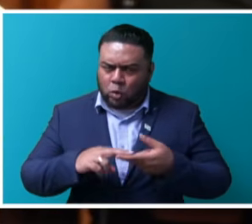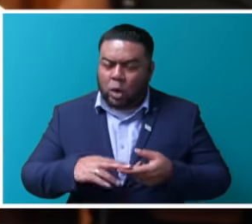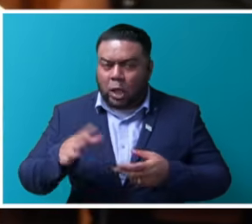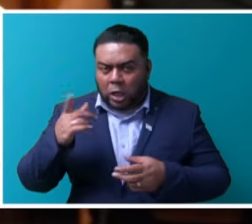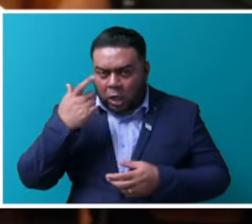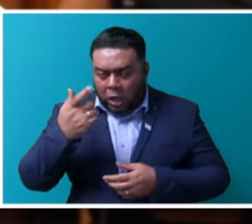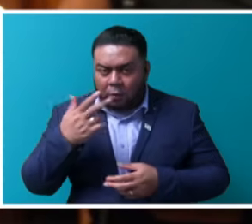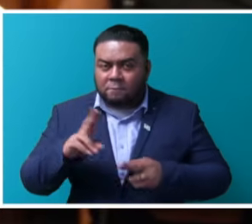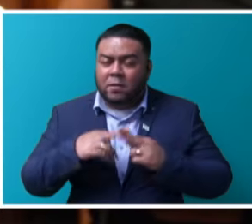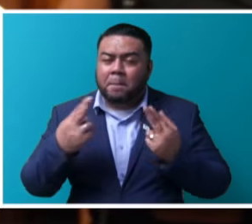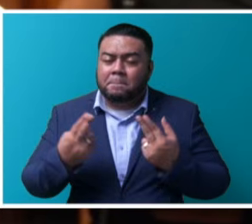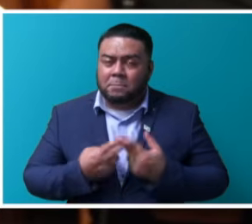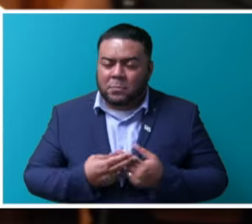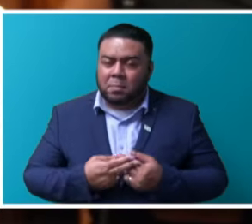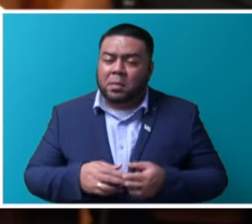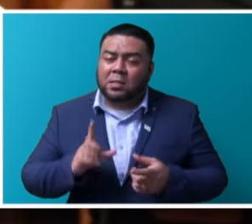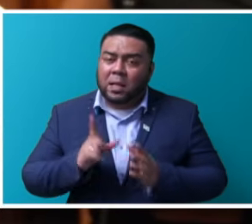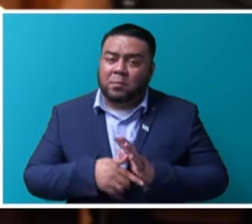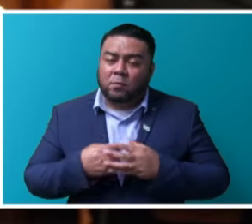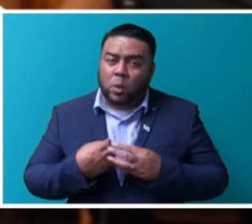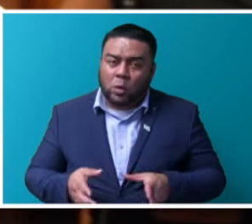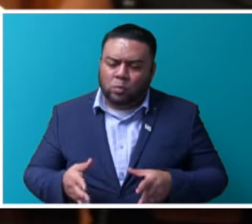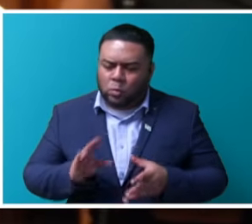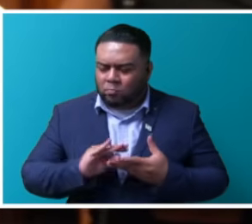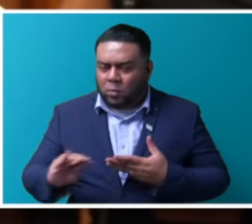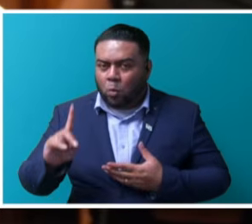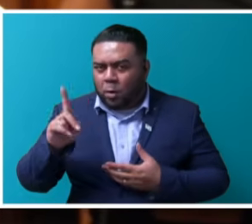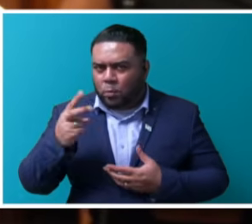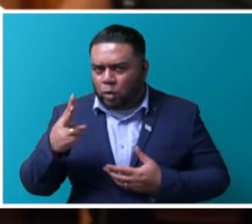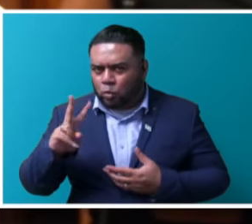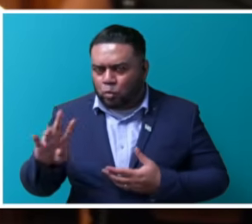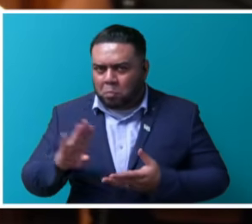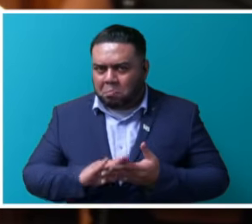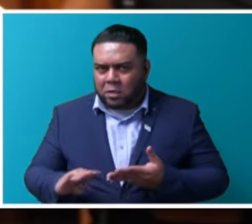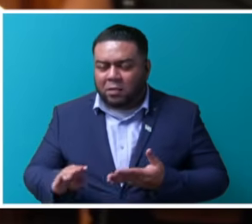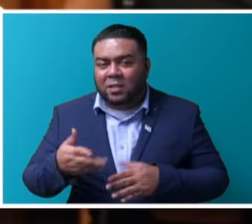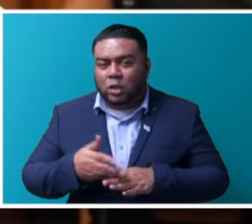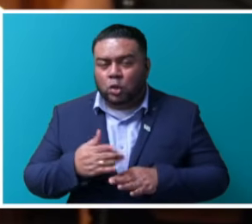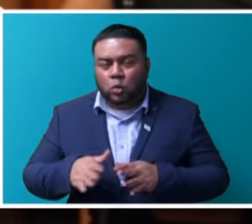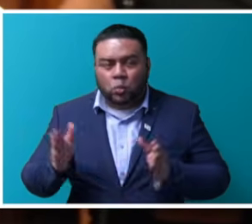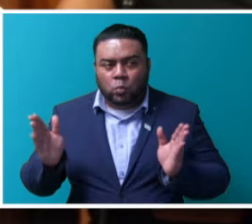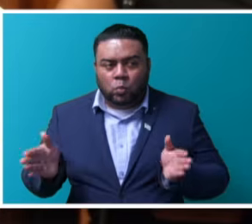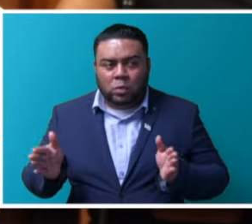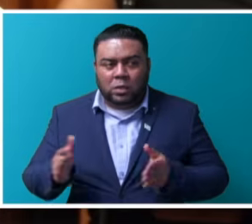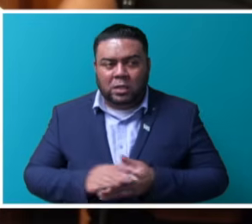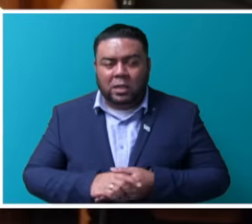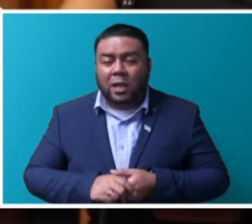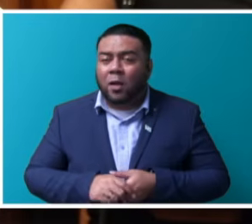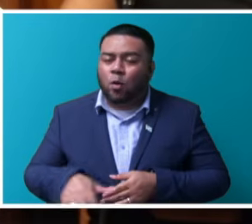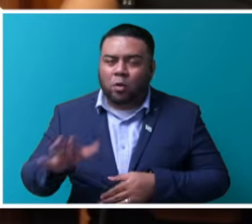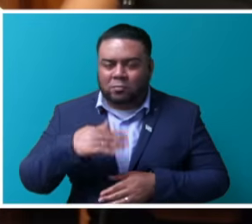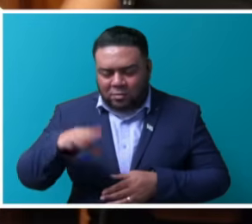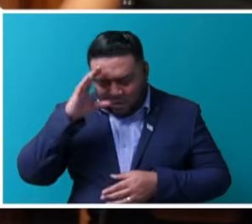provided to families during times of loss, we are allocating $1.2 million for construction of new mortuary units at health facilities across the